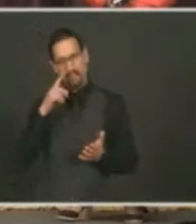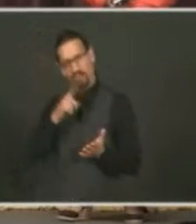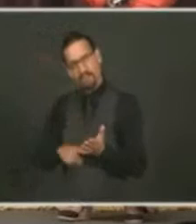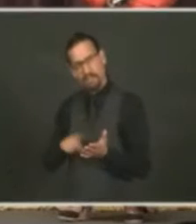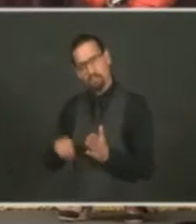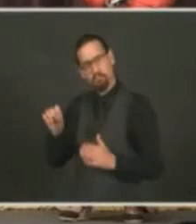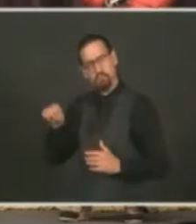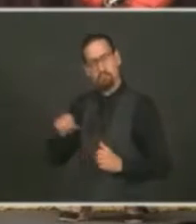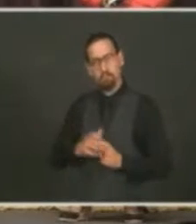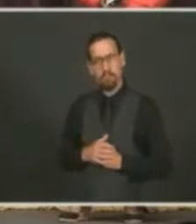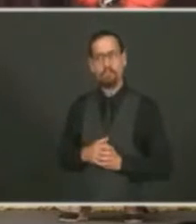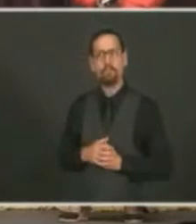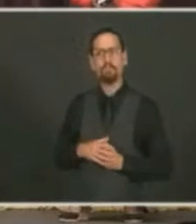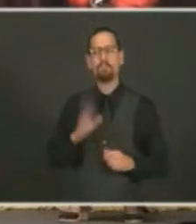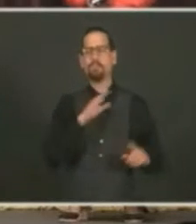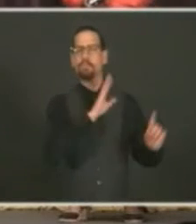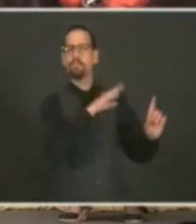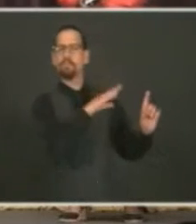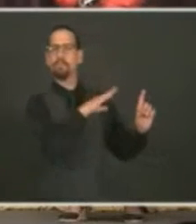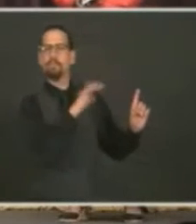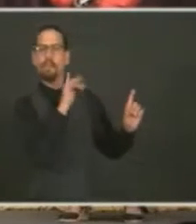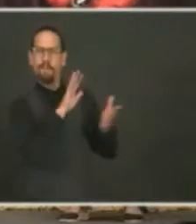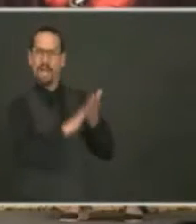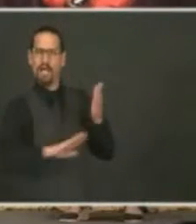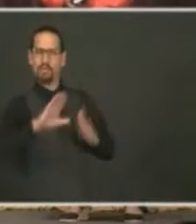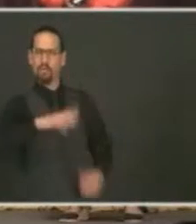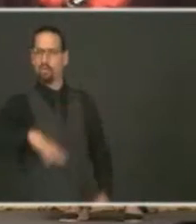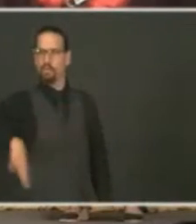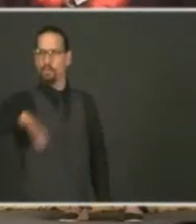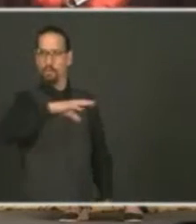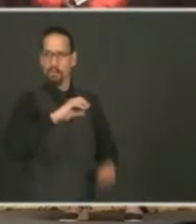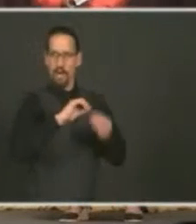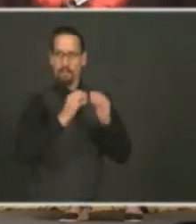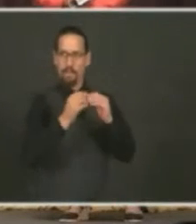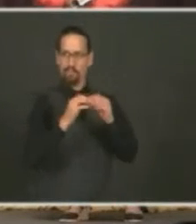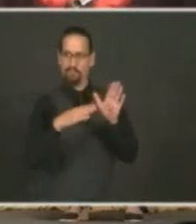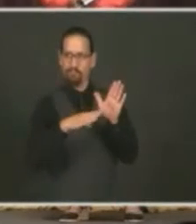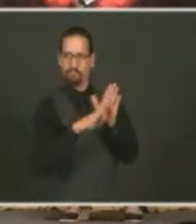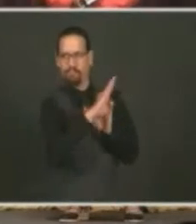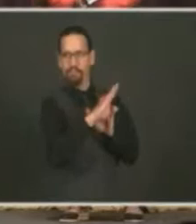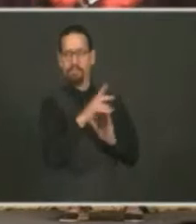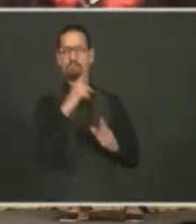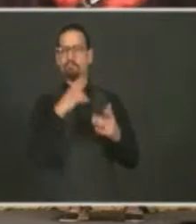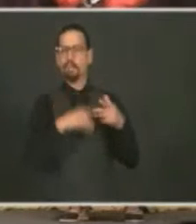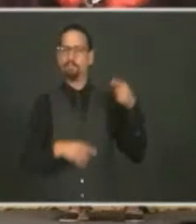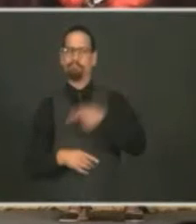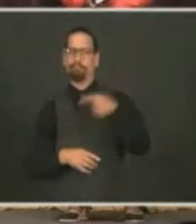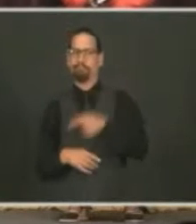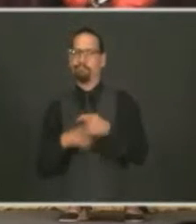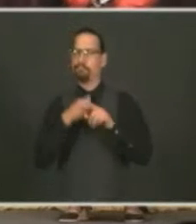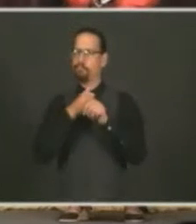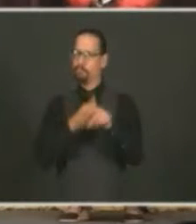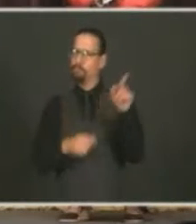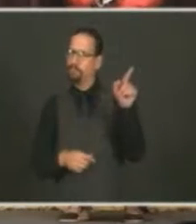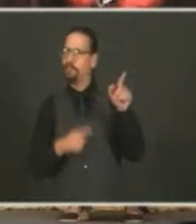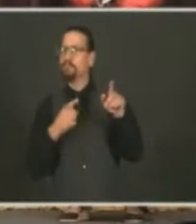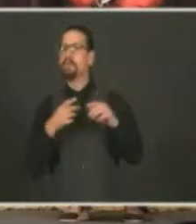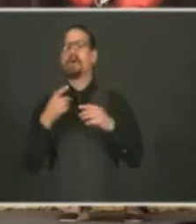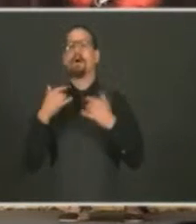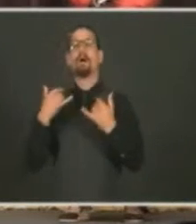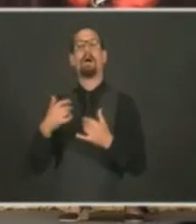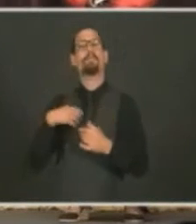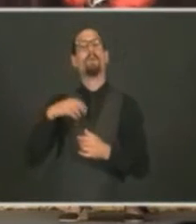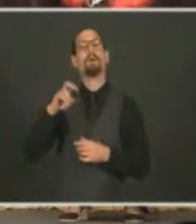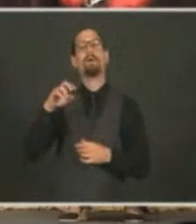cases on college students. However, on Atwells Avenue, there are a lot of people that are dying. The police block off the streets, and they don't wear